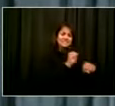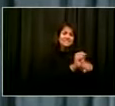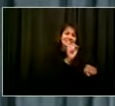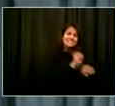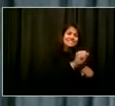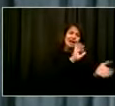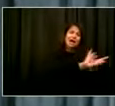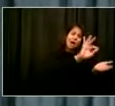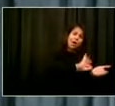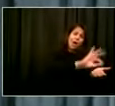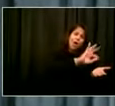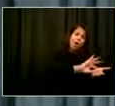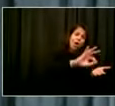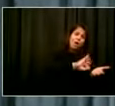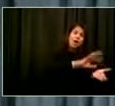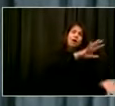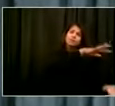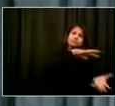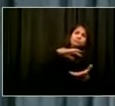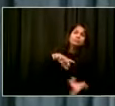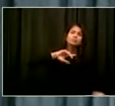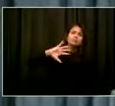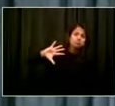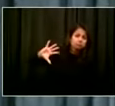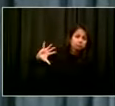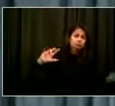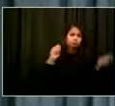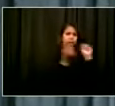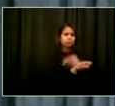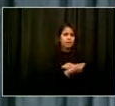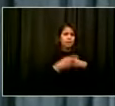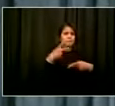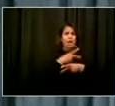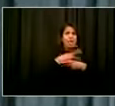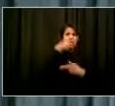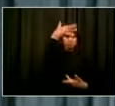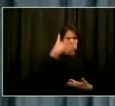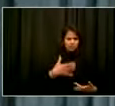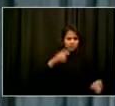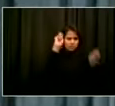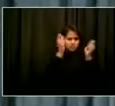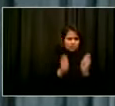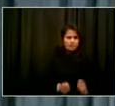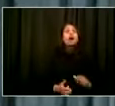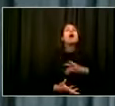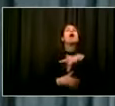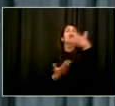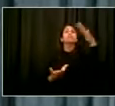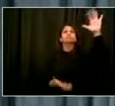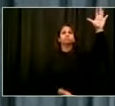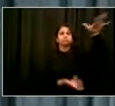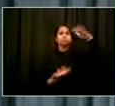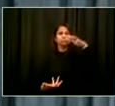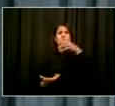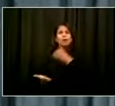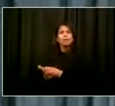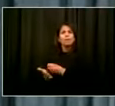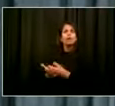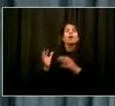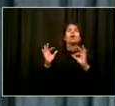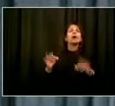mayor said, have done this without our closest partners, our citywide partners group, our complete count fund of grantees,